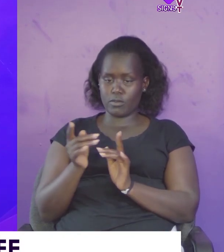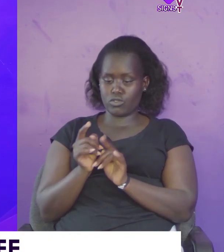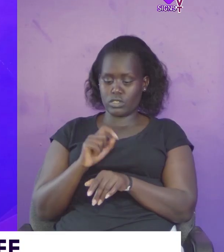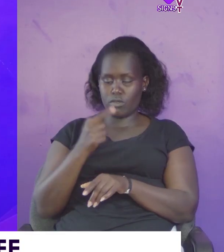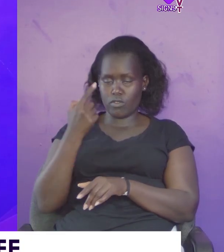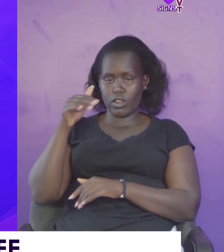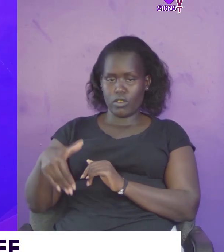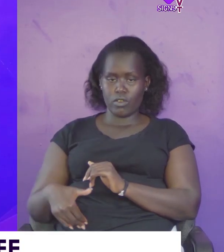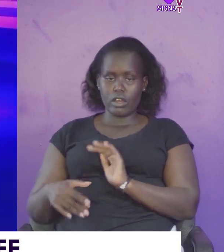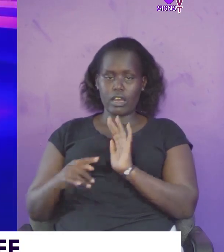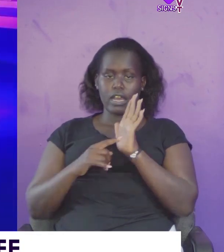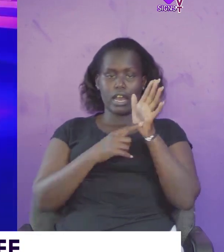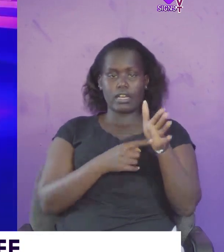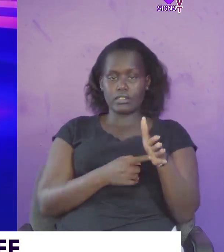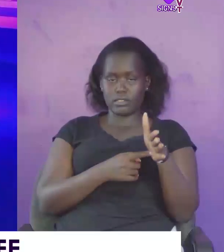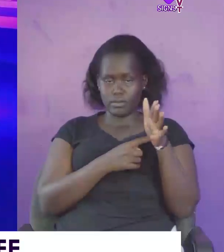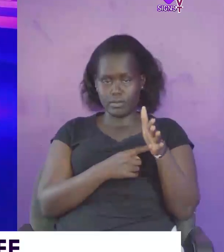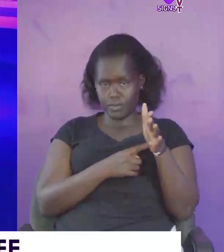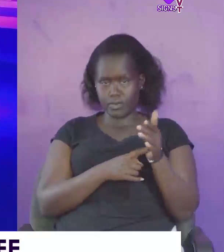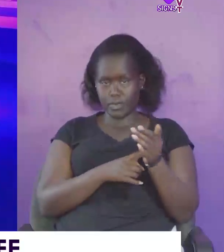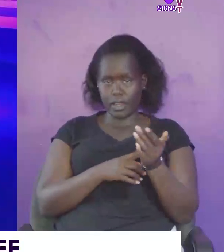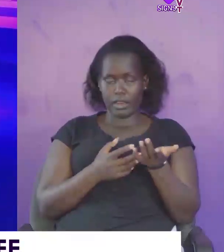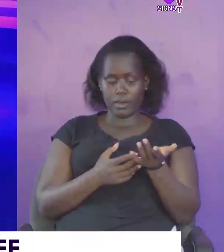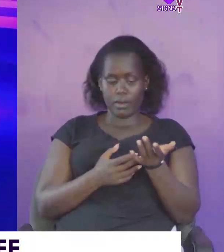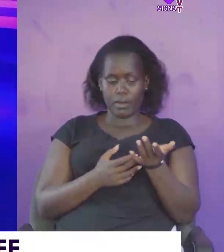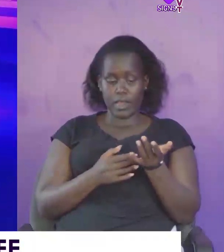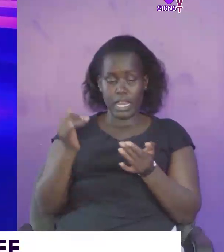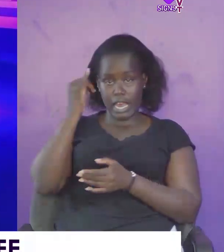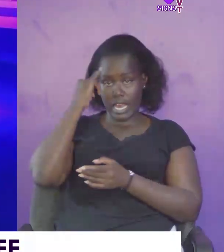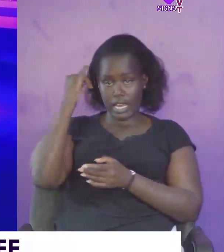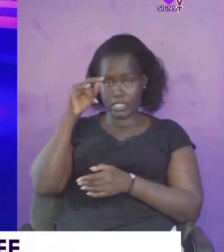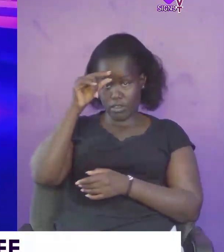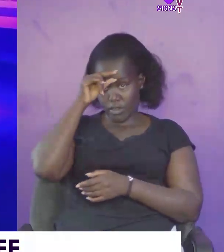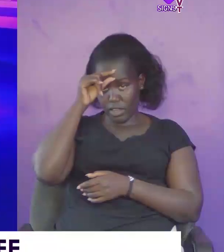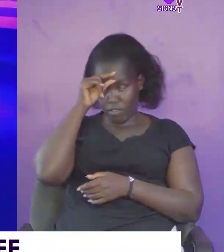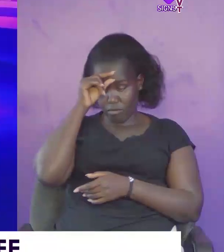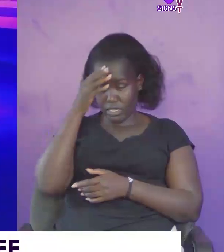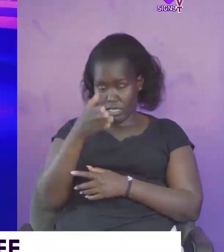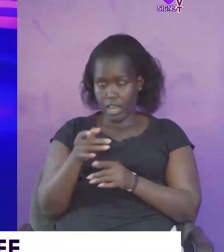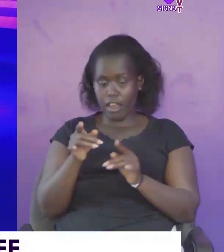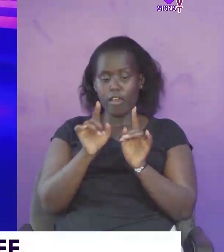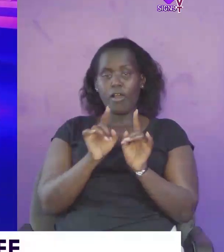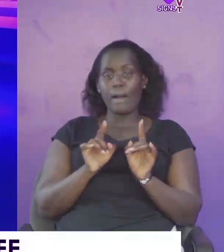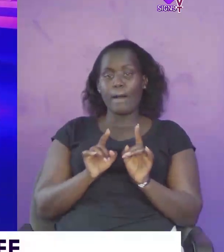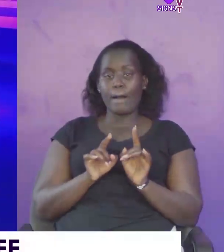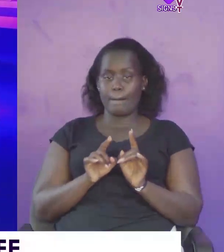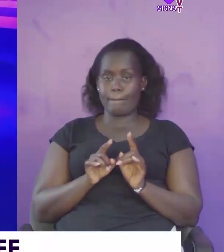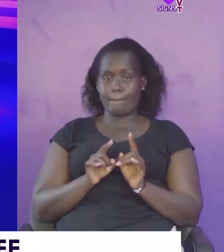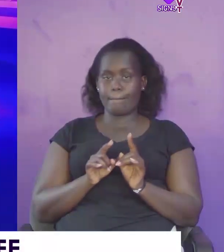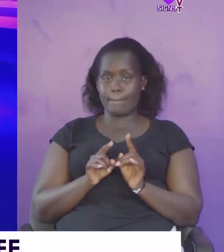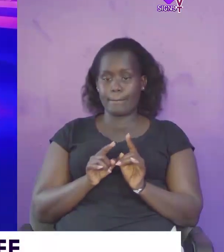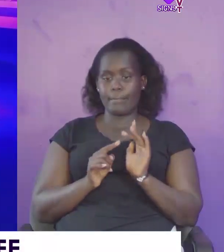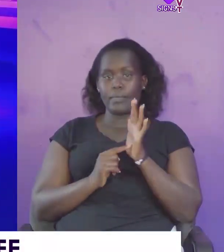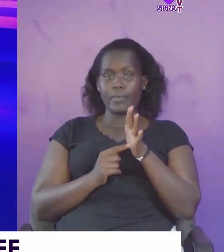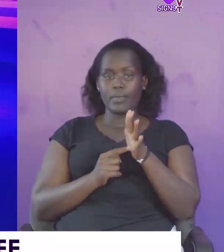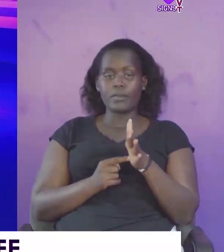it's a reflection. The ideals or the ideology of the government in place also, you know, it also